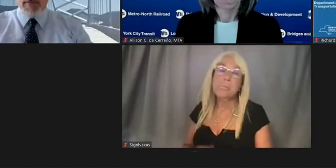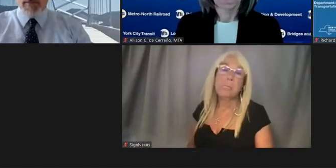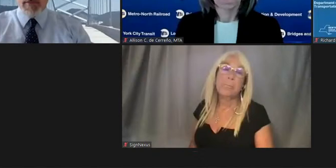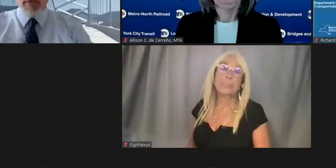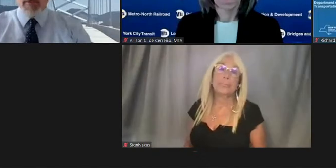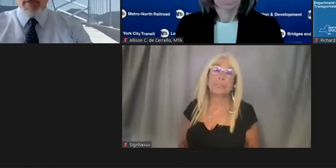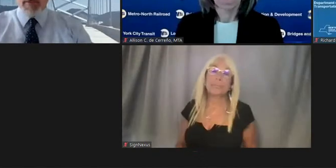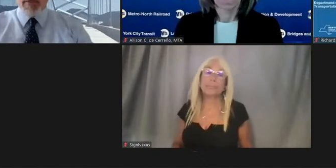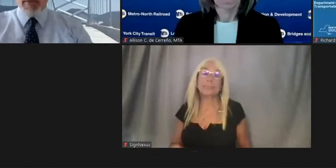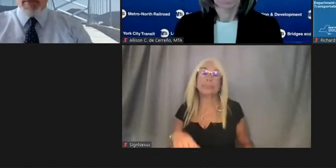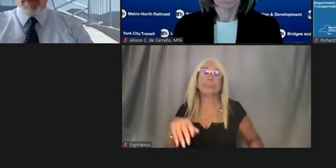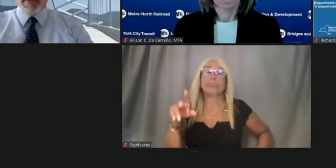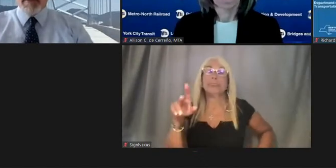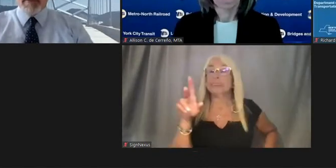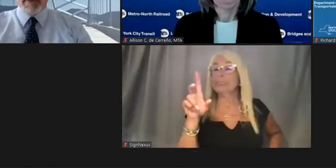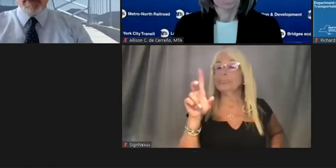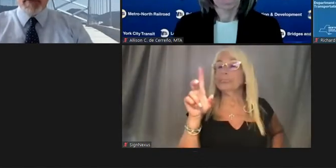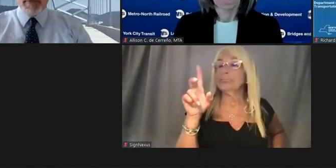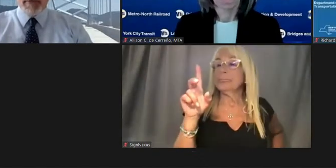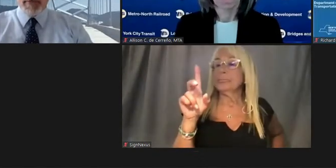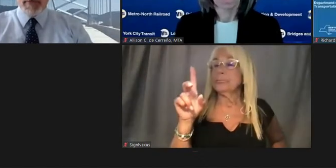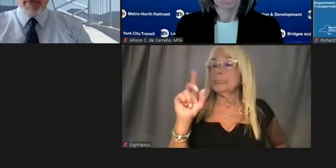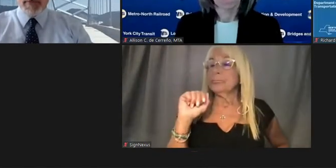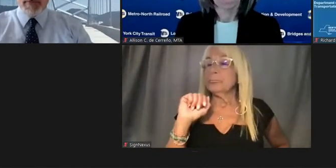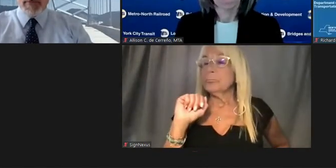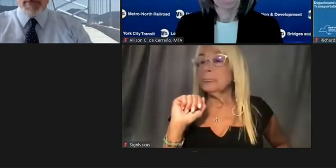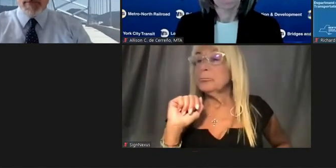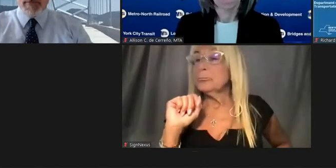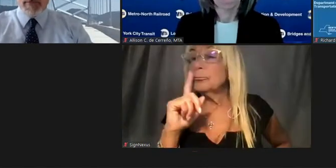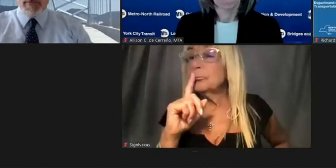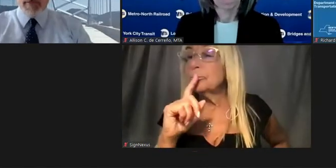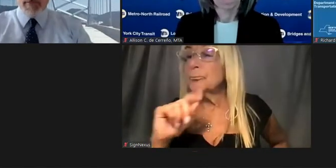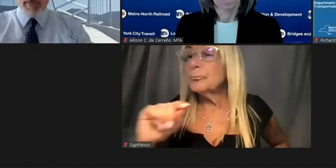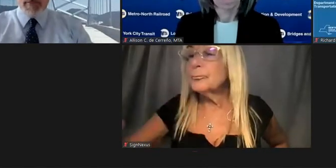Deborah you man mute yourself and begin your remarks